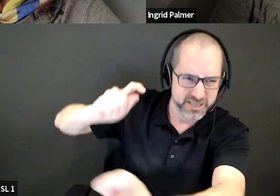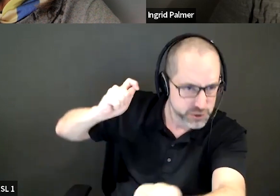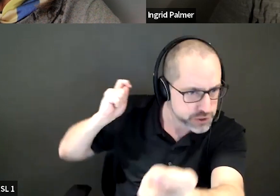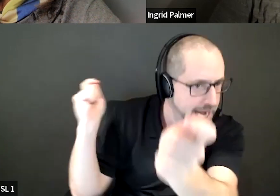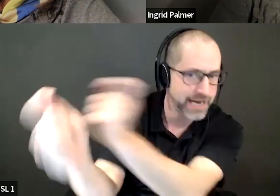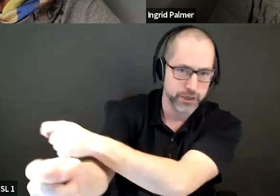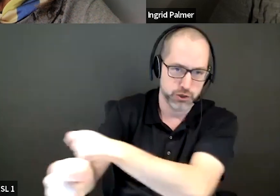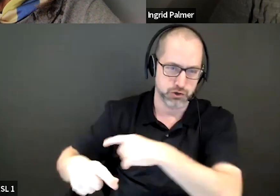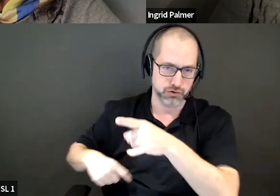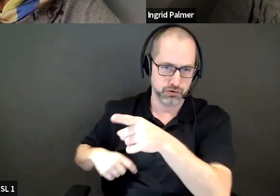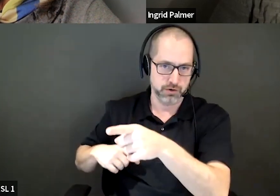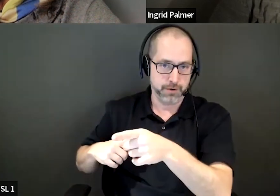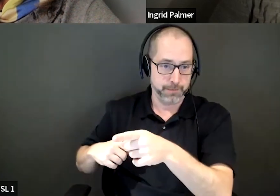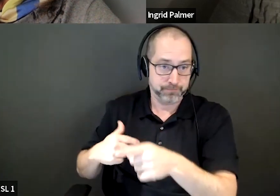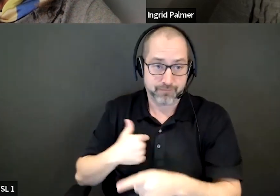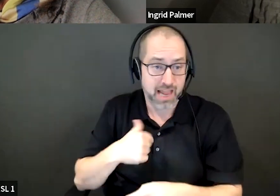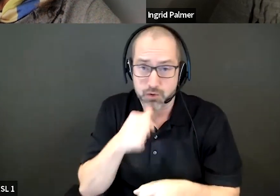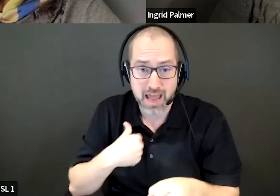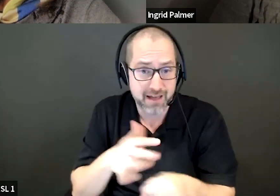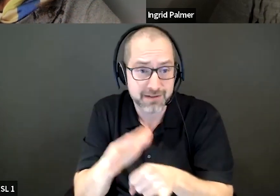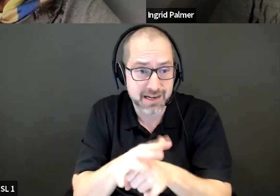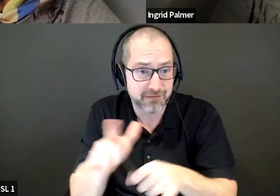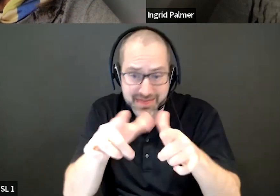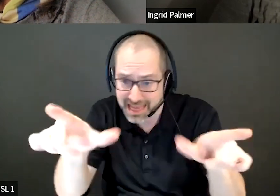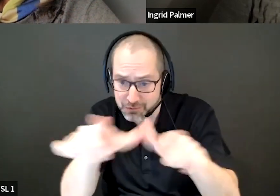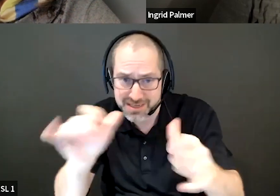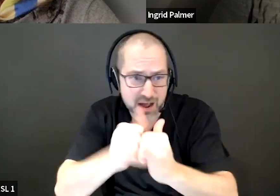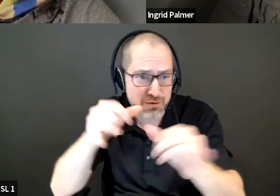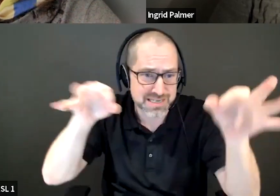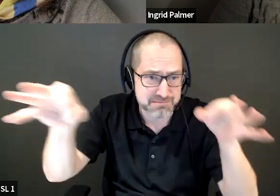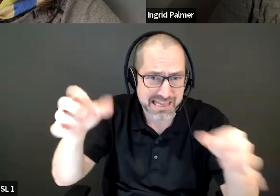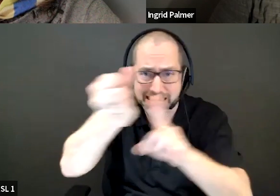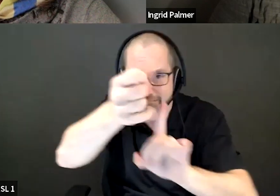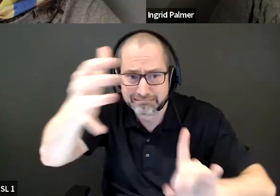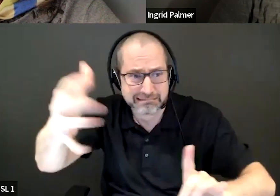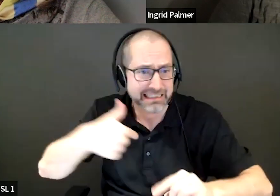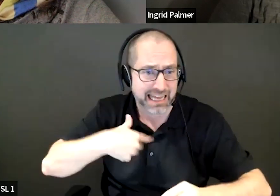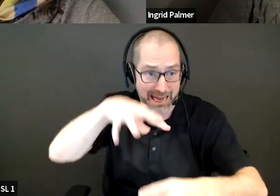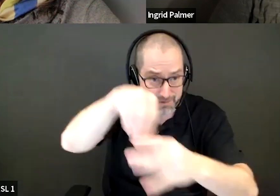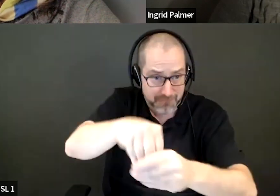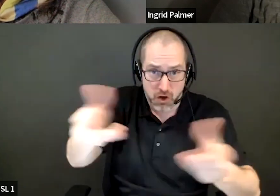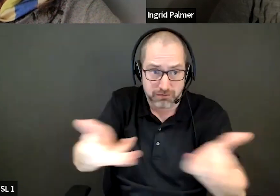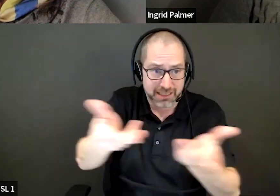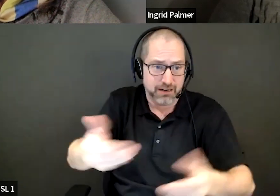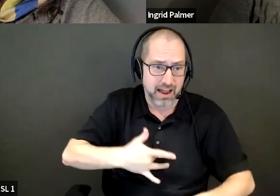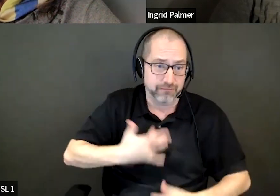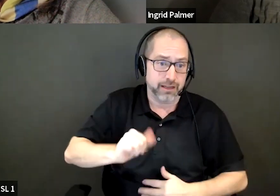don't have sufficient words to describe my pride in being able to participate in this